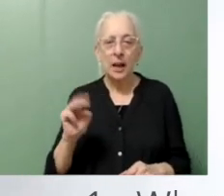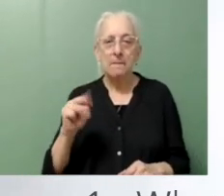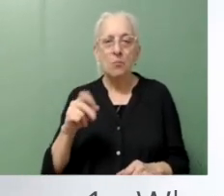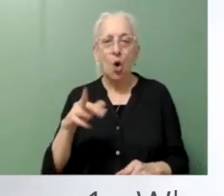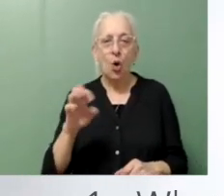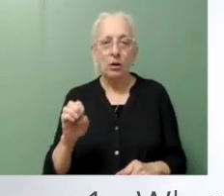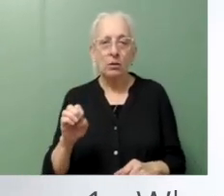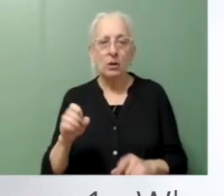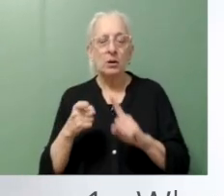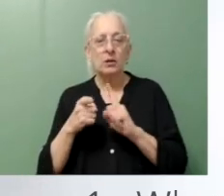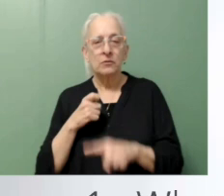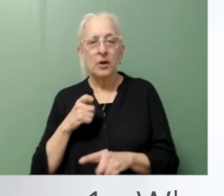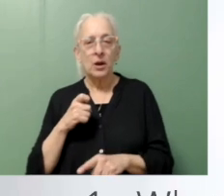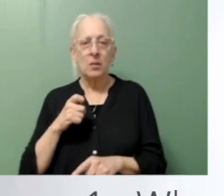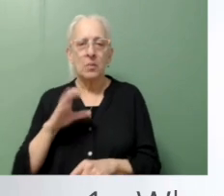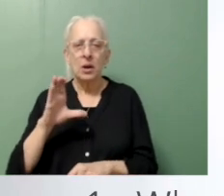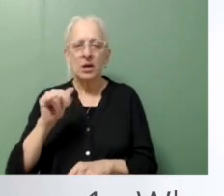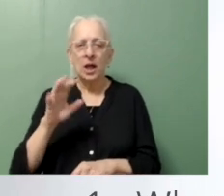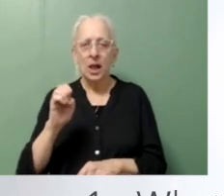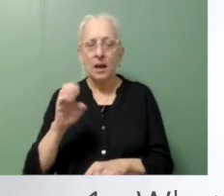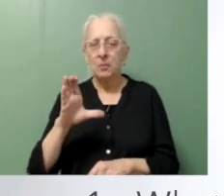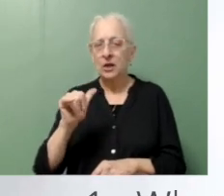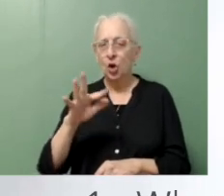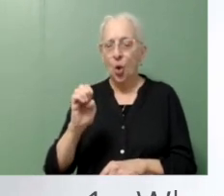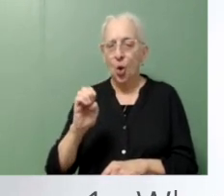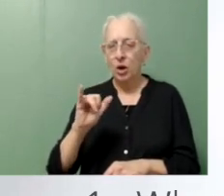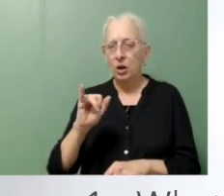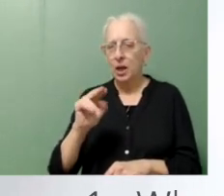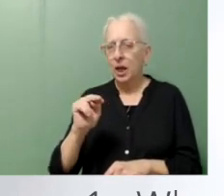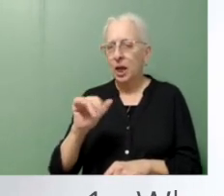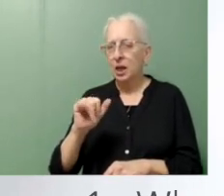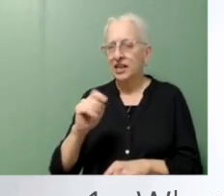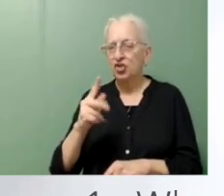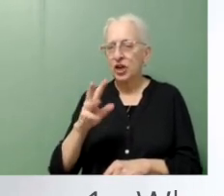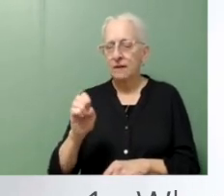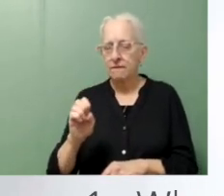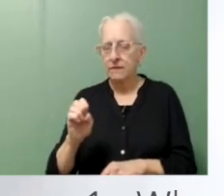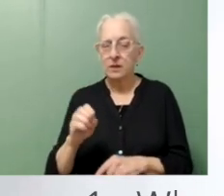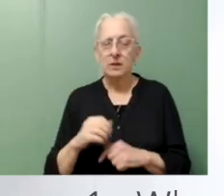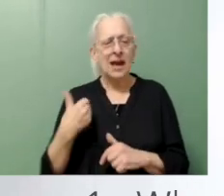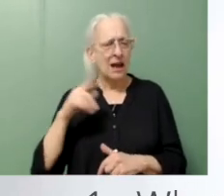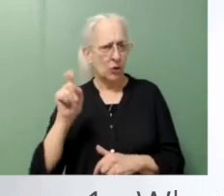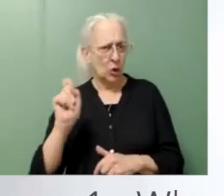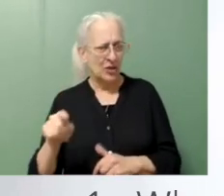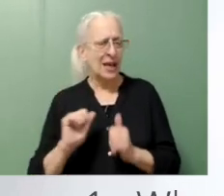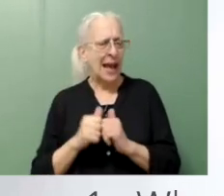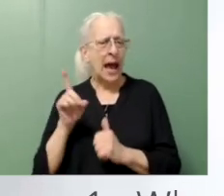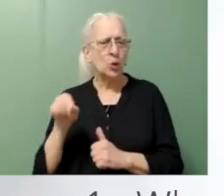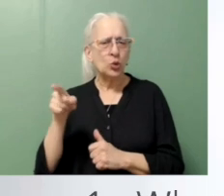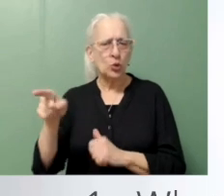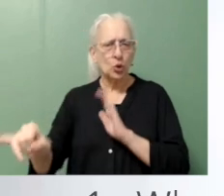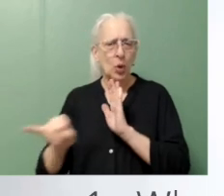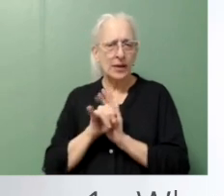the Climate Course Initiative. I have a question. Maybe you addressed it previously. I'm so sorry I missed it. But how do you